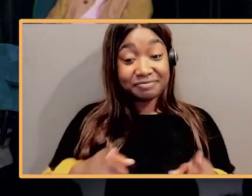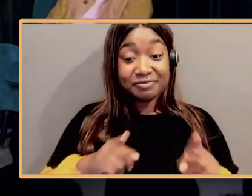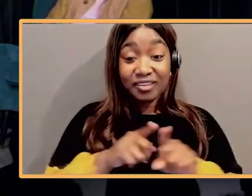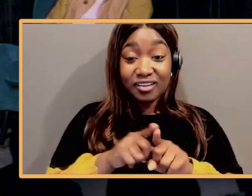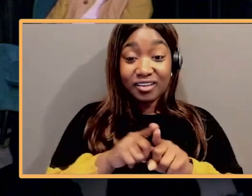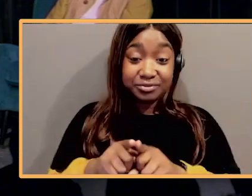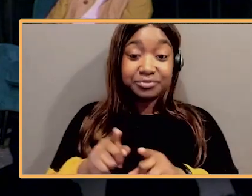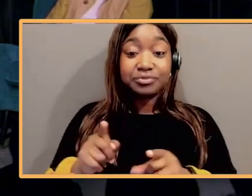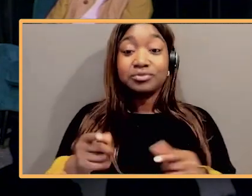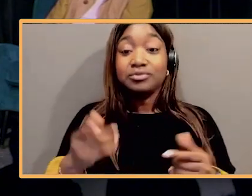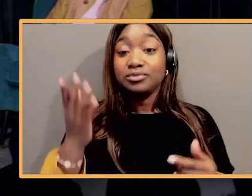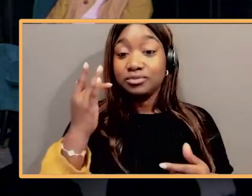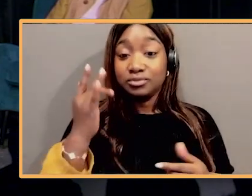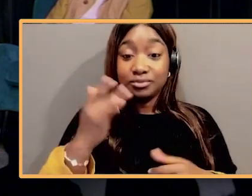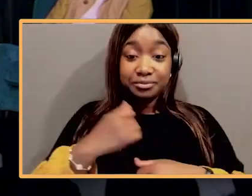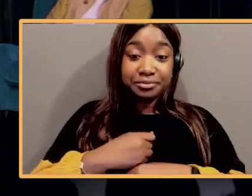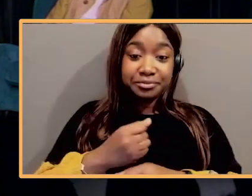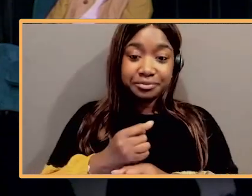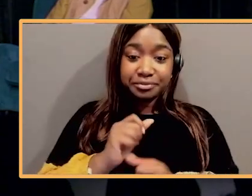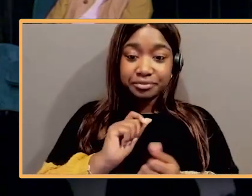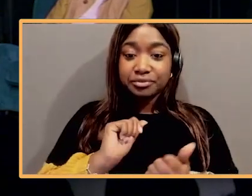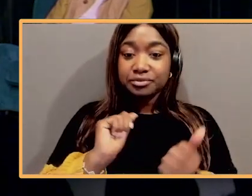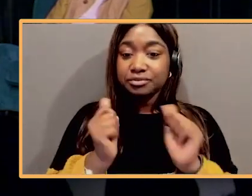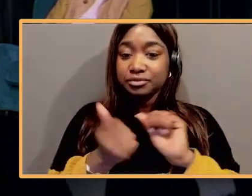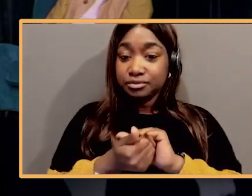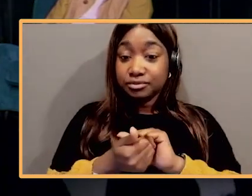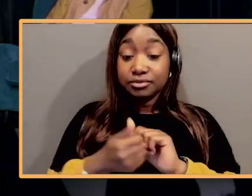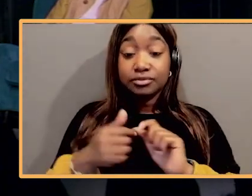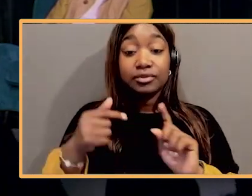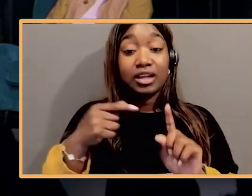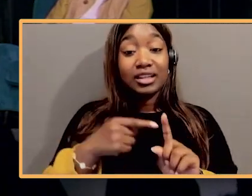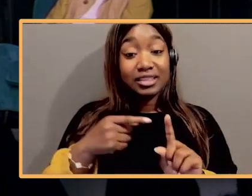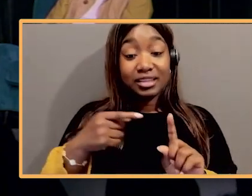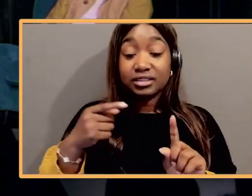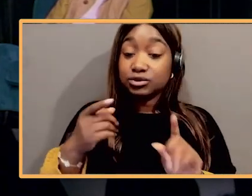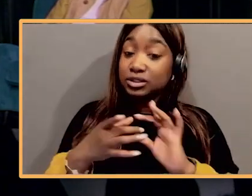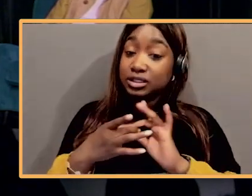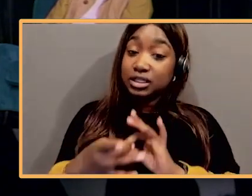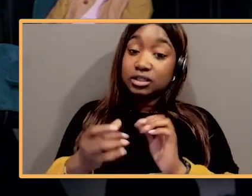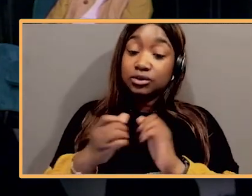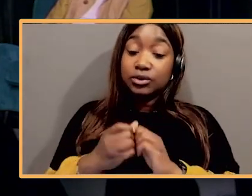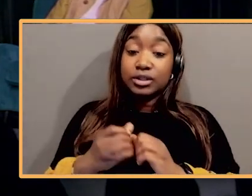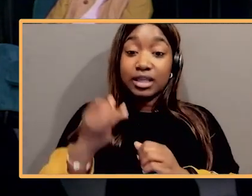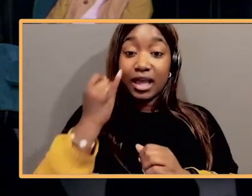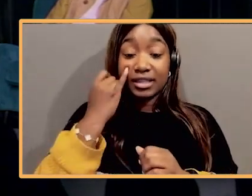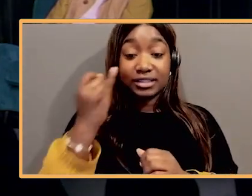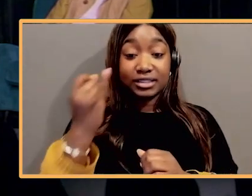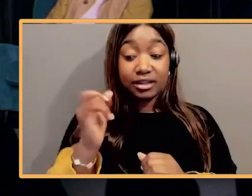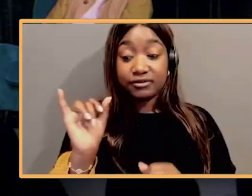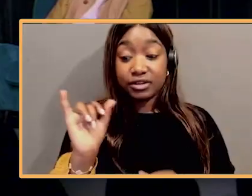make change. And I think that is related to this idea of like,